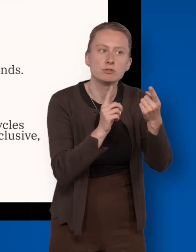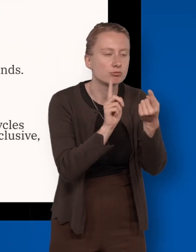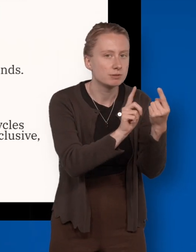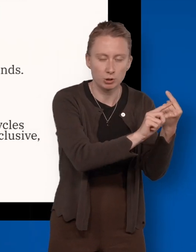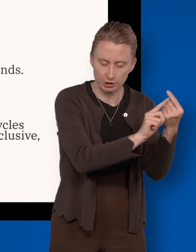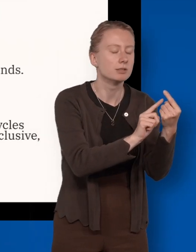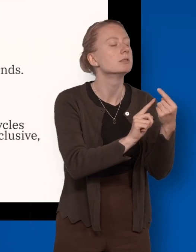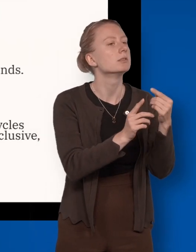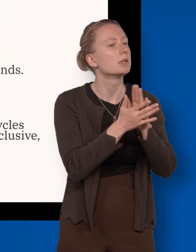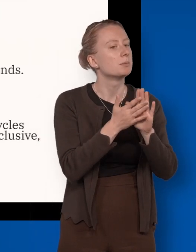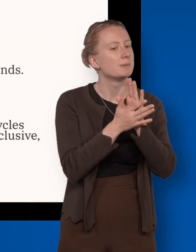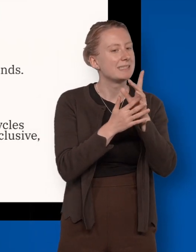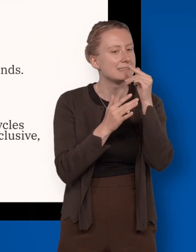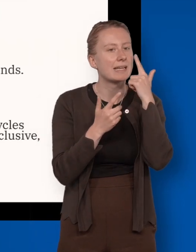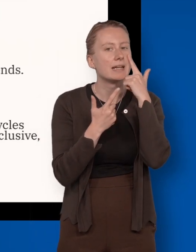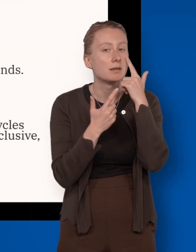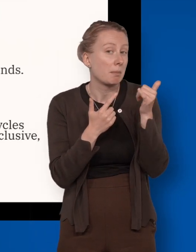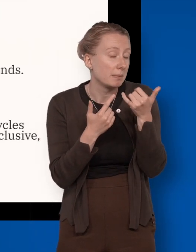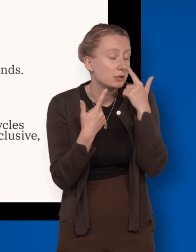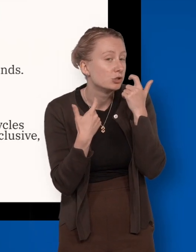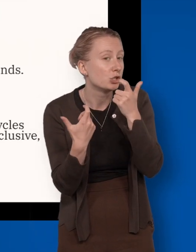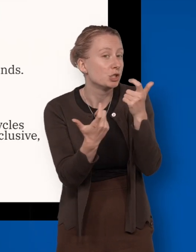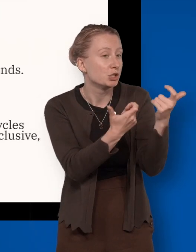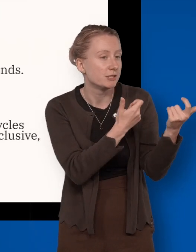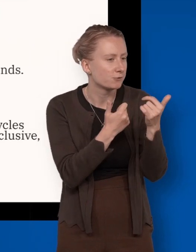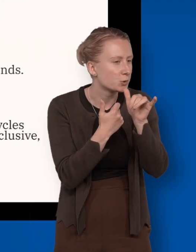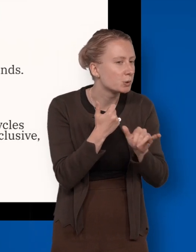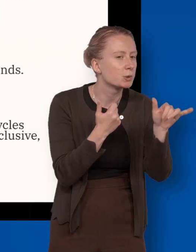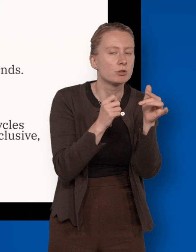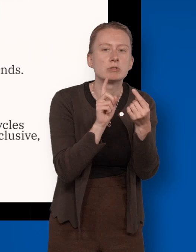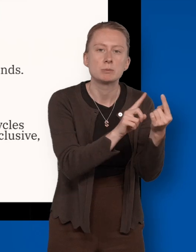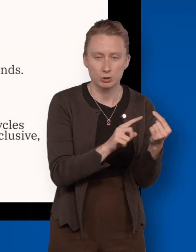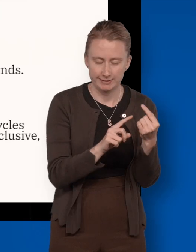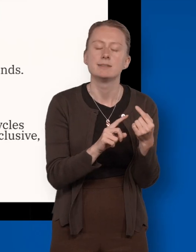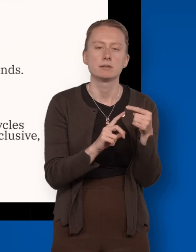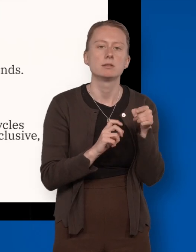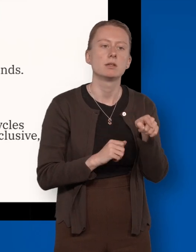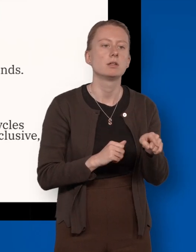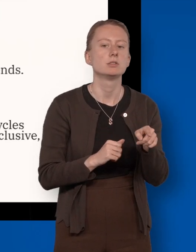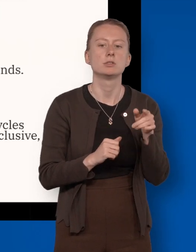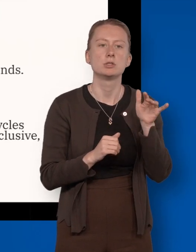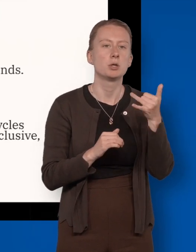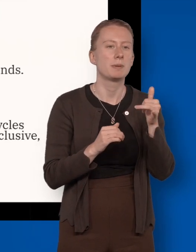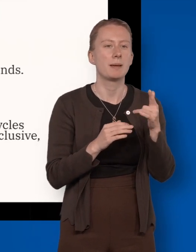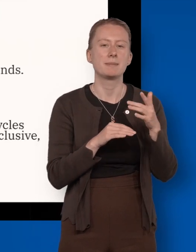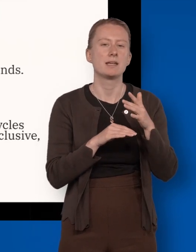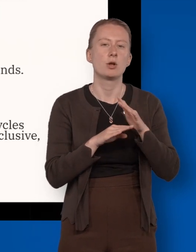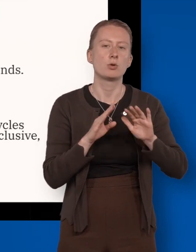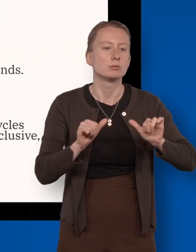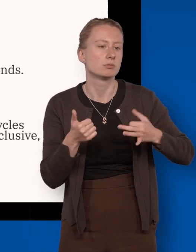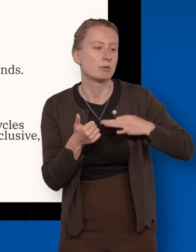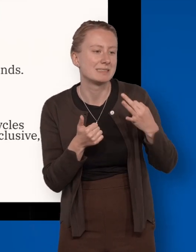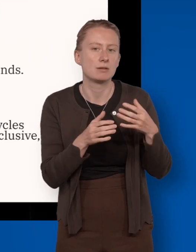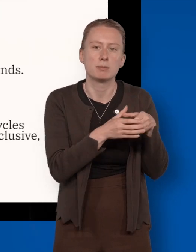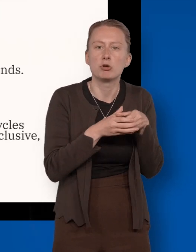do a kind of search for the responses themselves. So there might be sort of very underrepresented or minority perspectives, but if something sticks